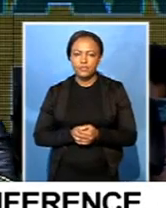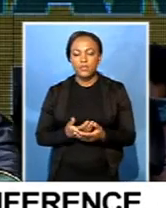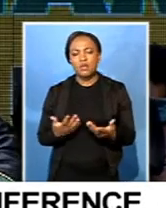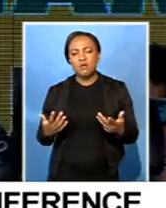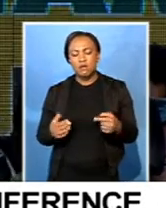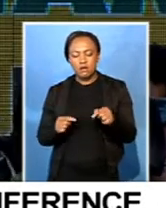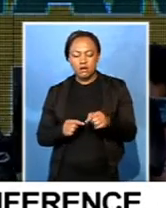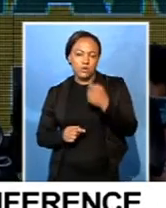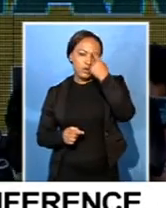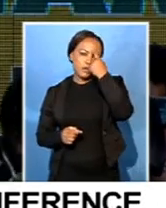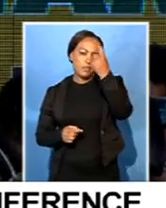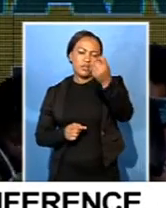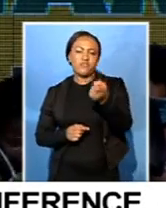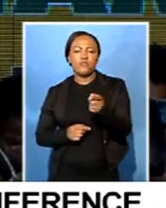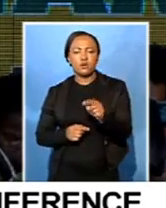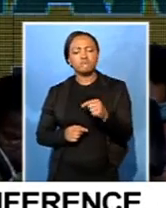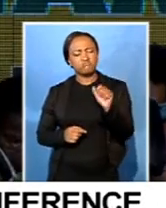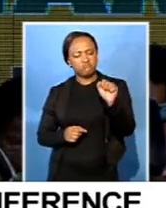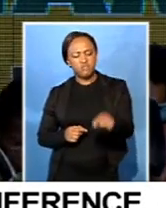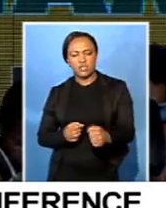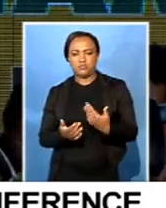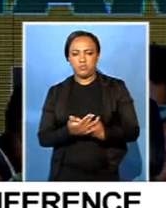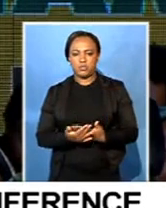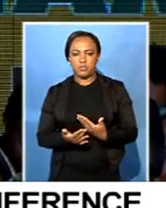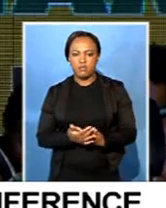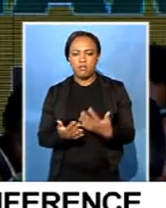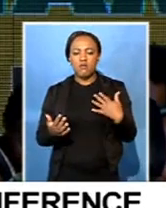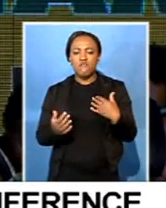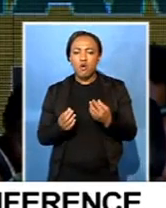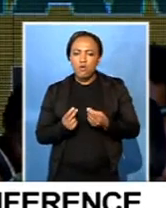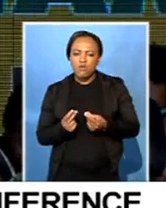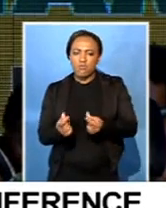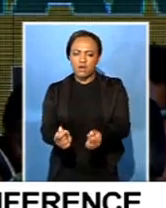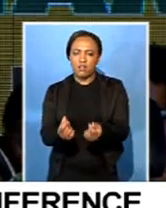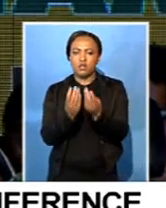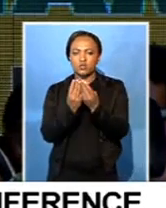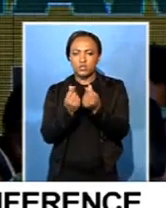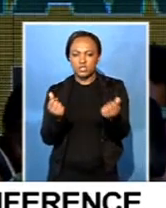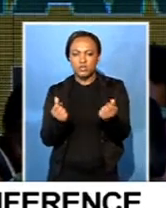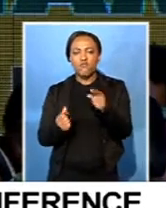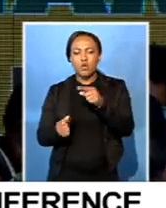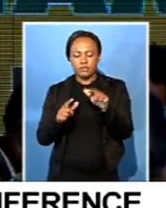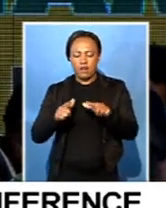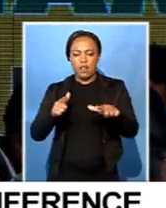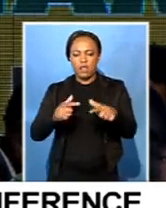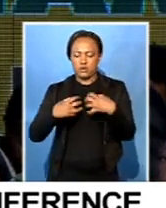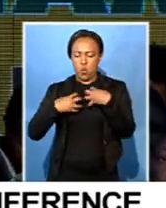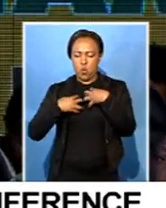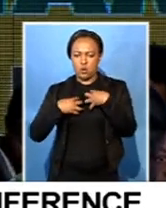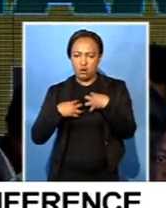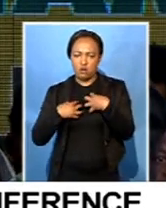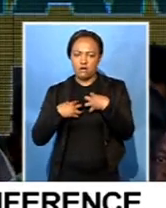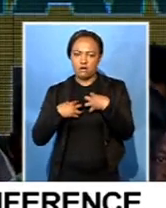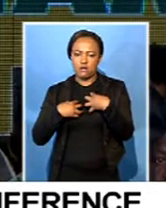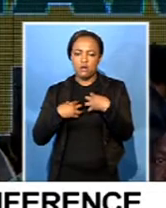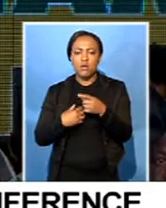We believe it is possible to find radical solutions to land hunger, working